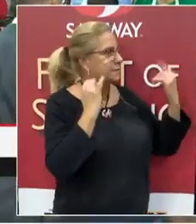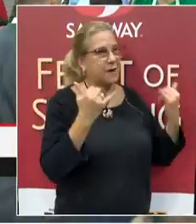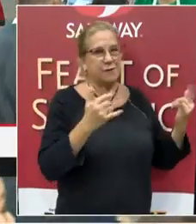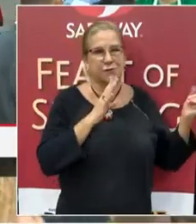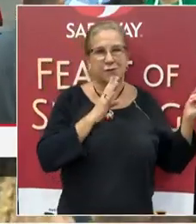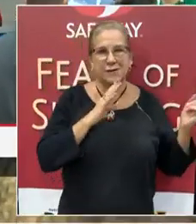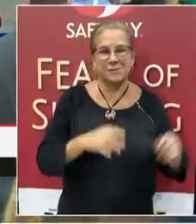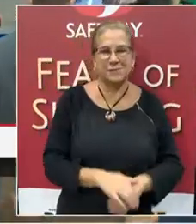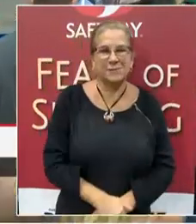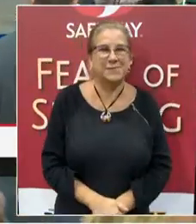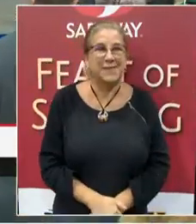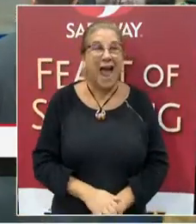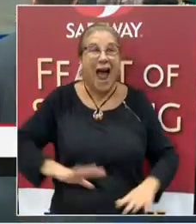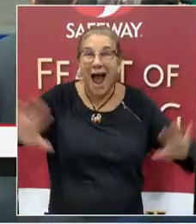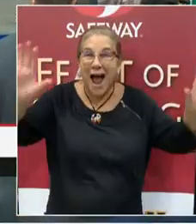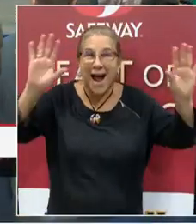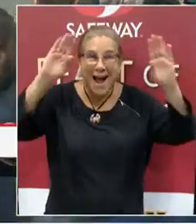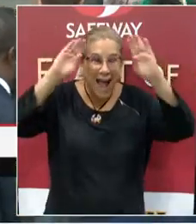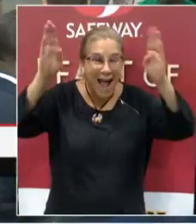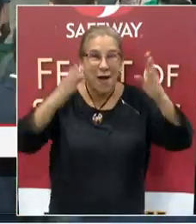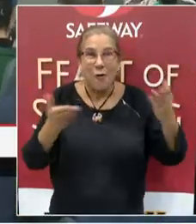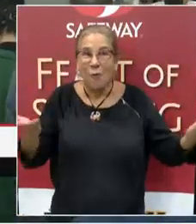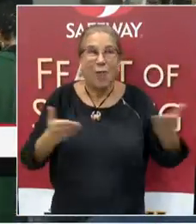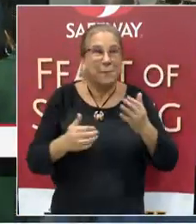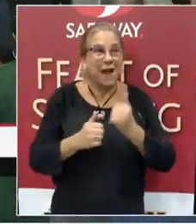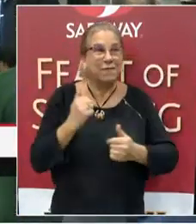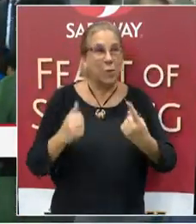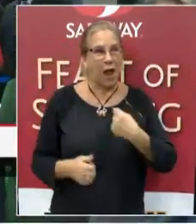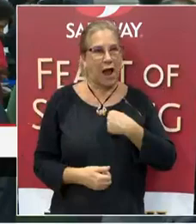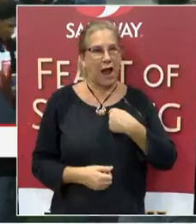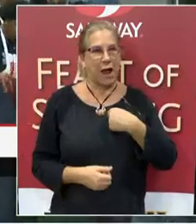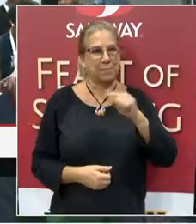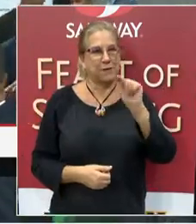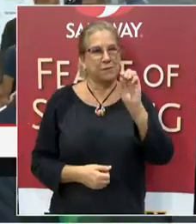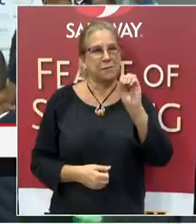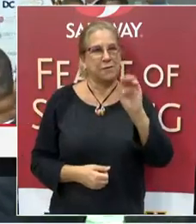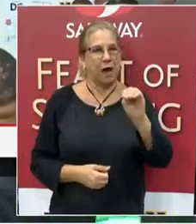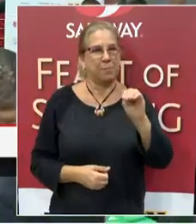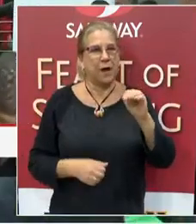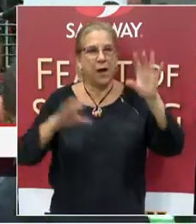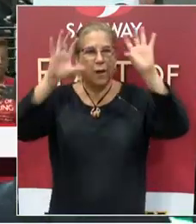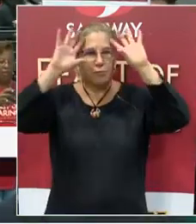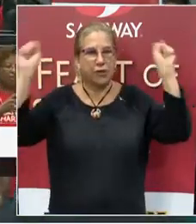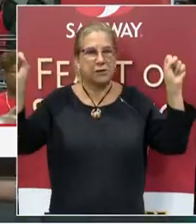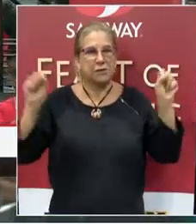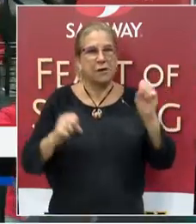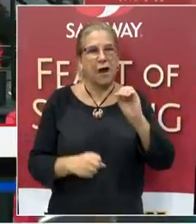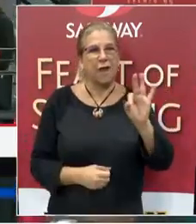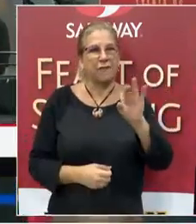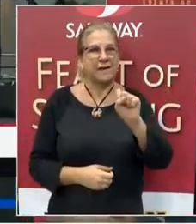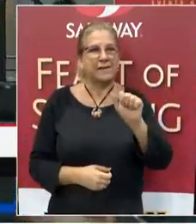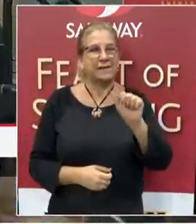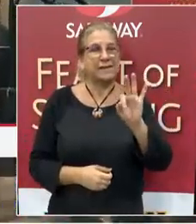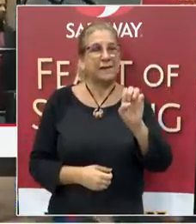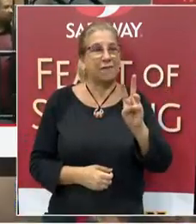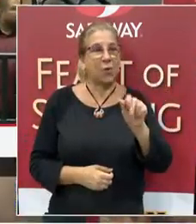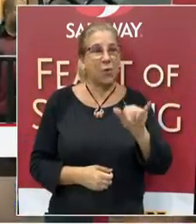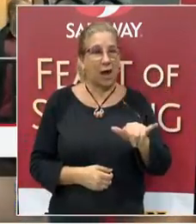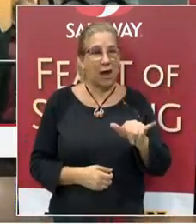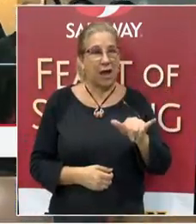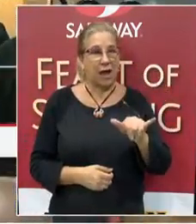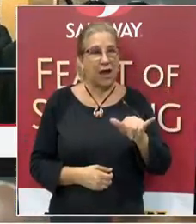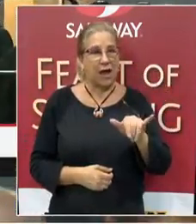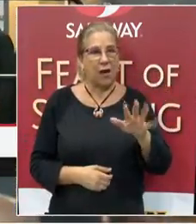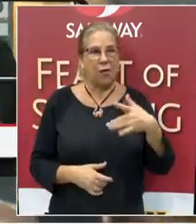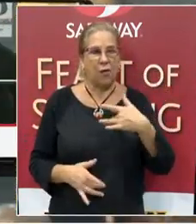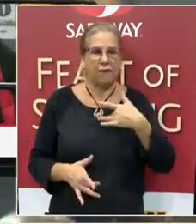Hey, welcome everybody. Tom Laughlin, president of Safeway. What an honor it is to be here with you this morning. As you know, we've been doing this for